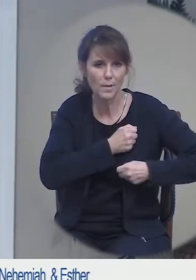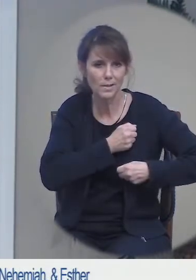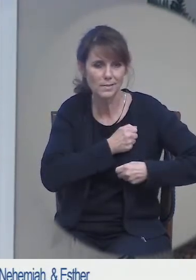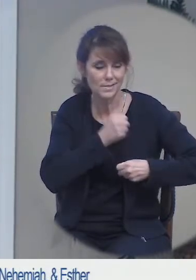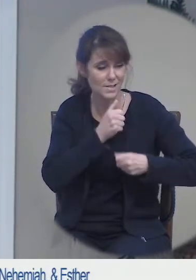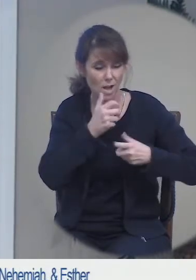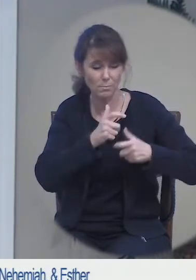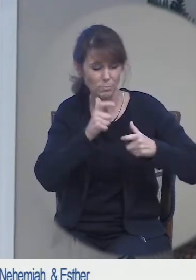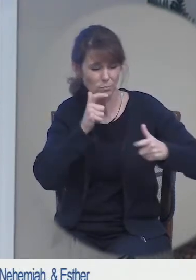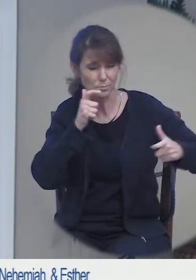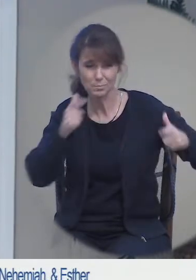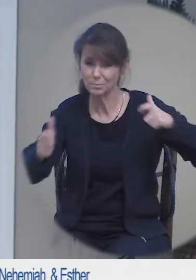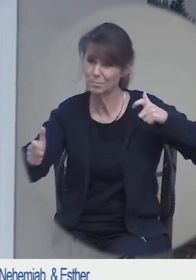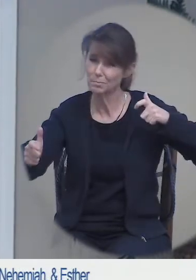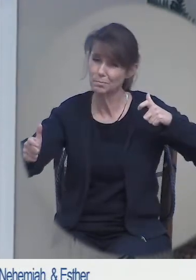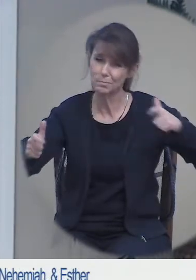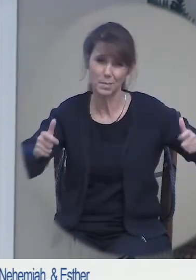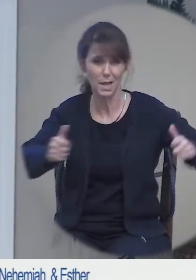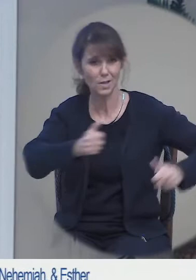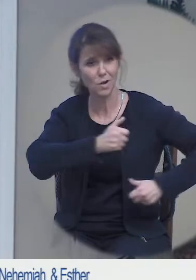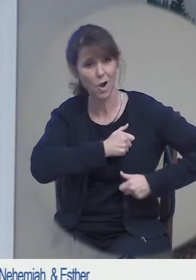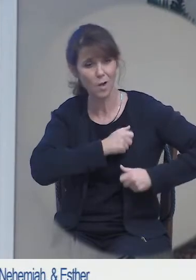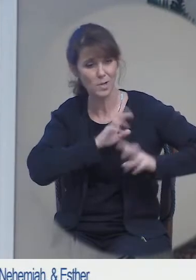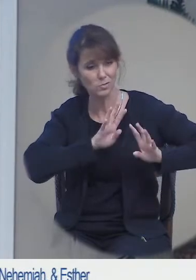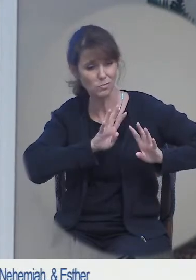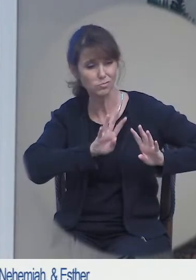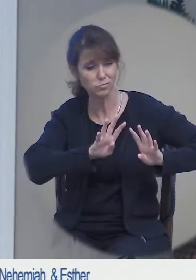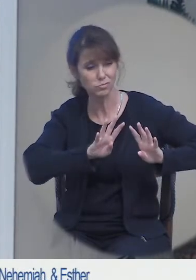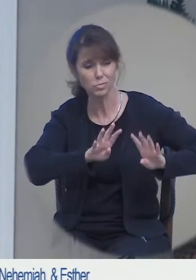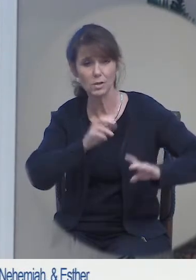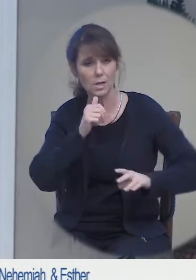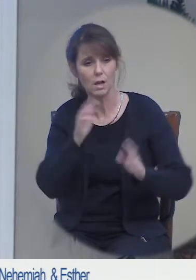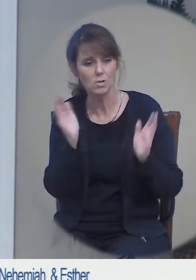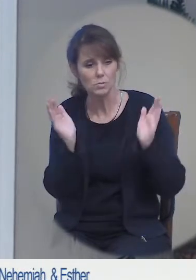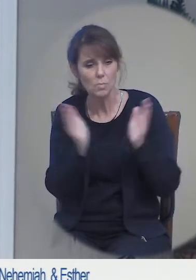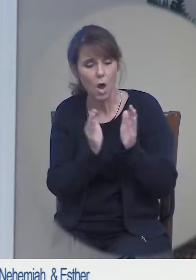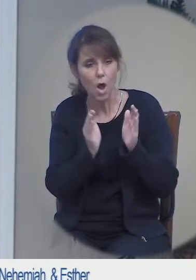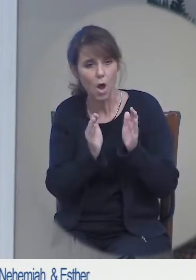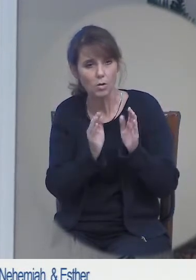126 for a second. Psalm 126.